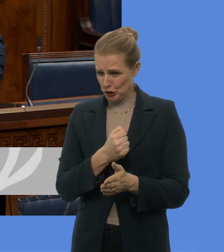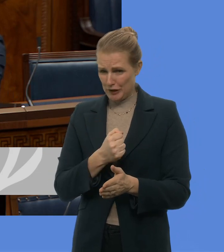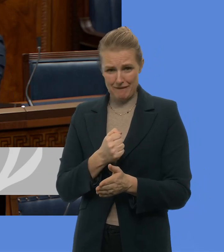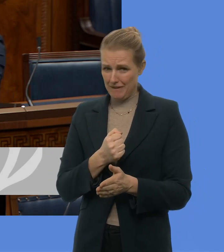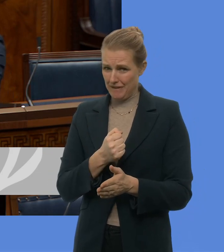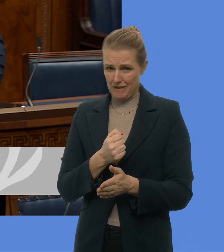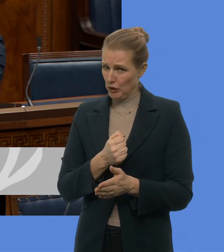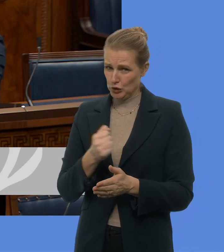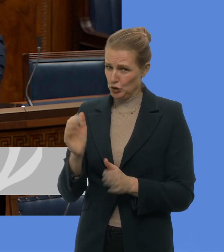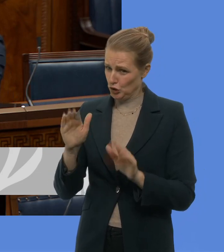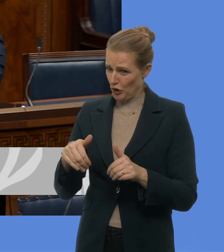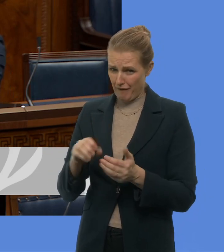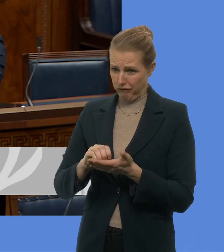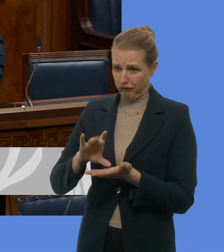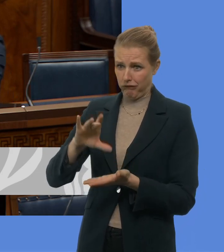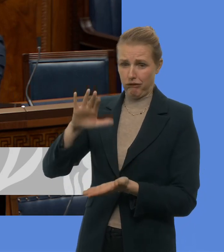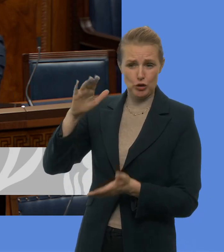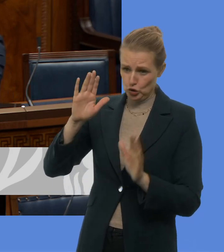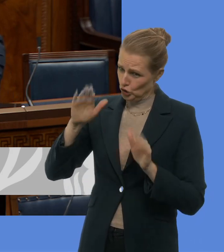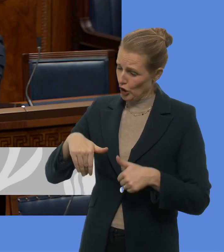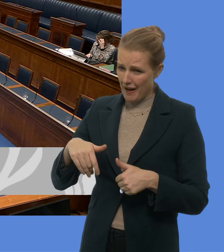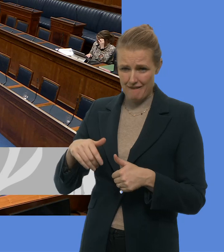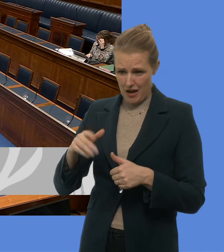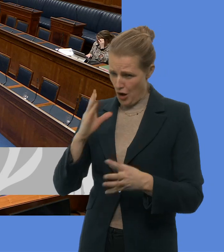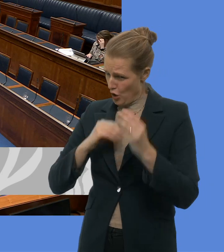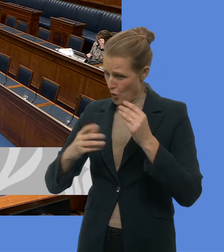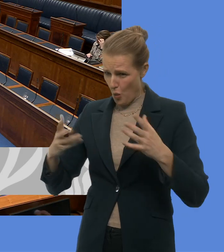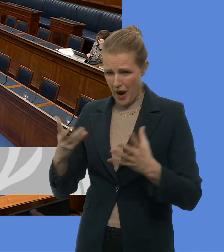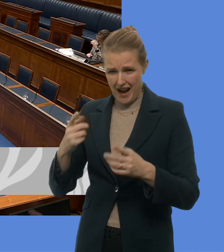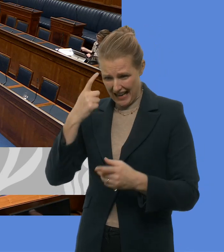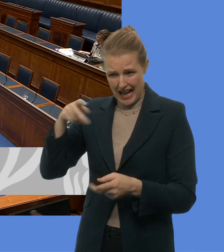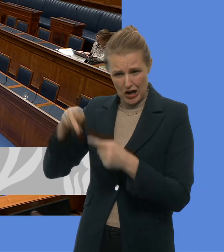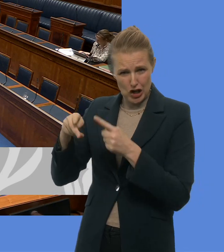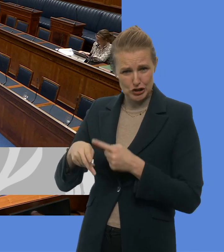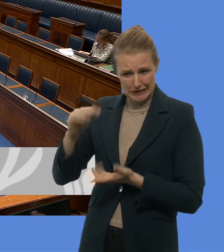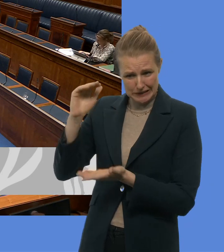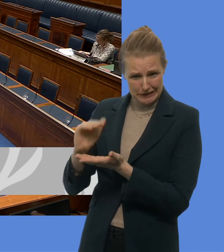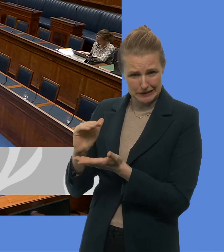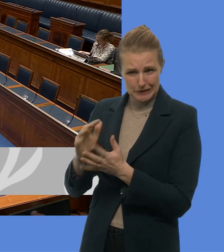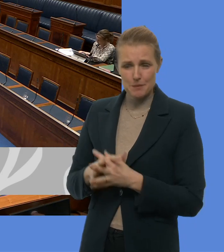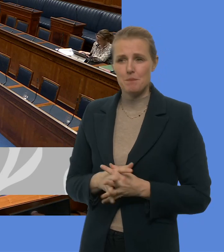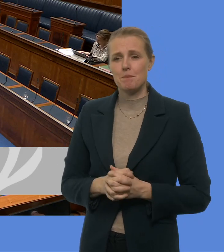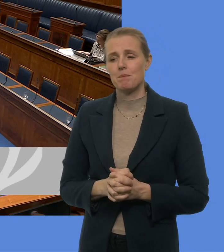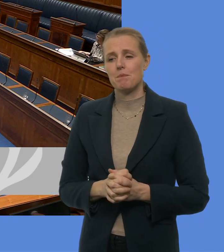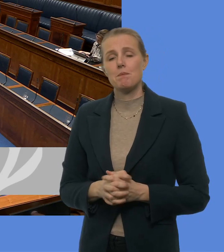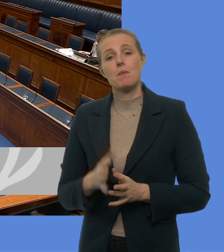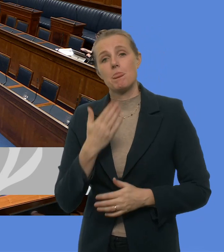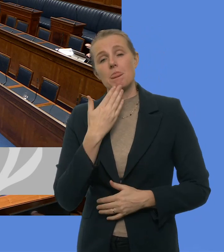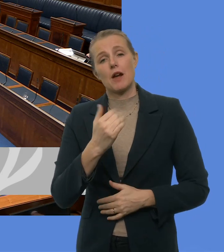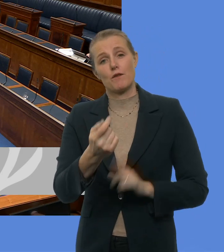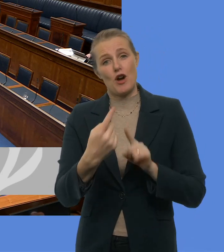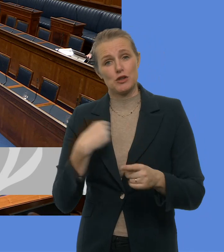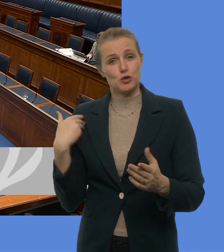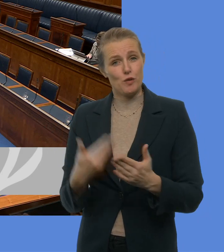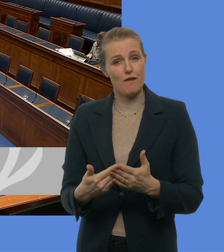really we shouldn't have run up such a big bill. Danny Donnelly. Mr. Speaker, thank the Minister for his answers so